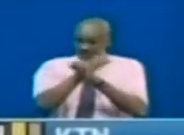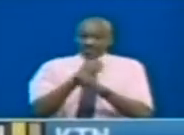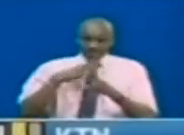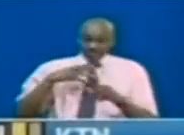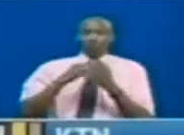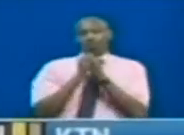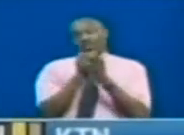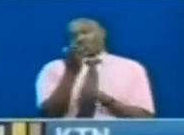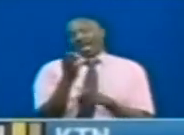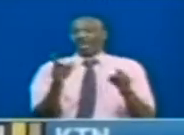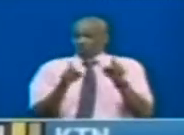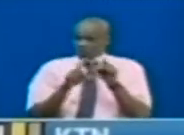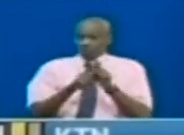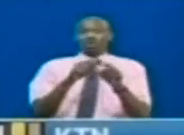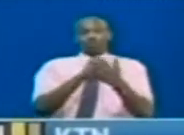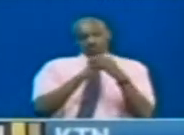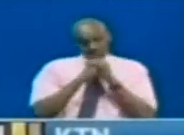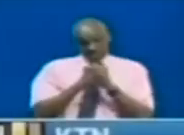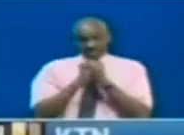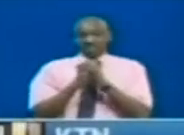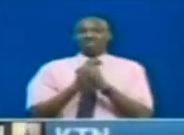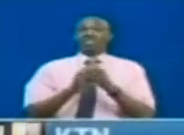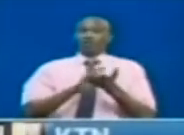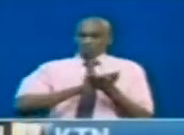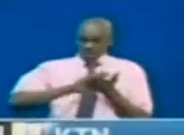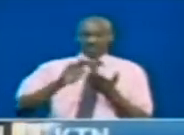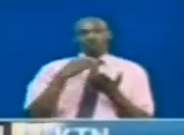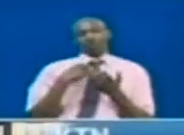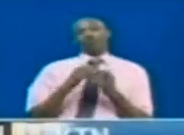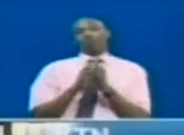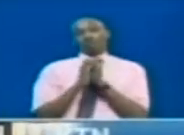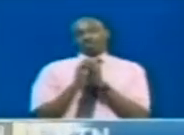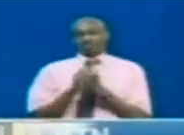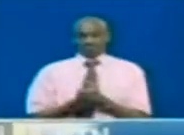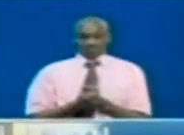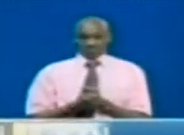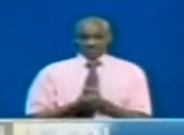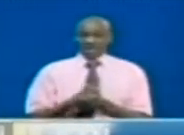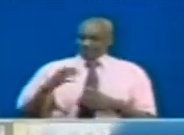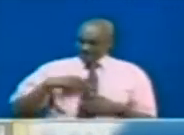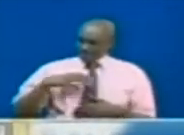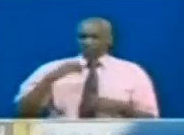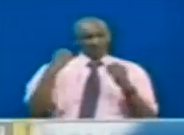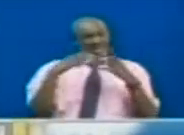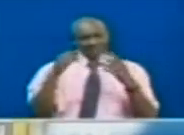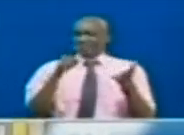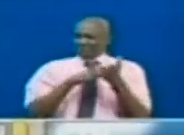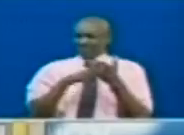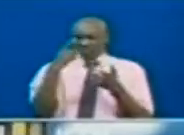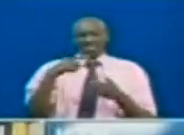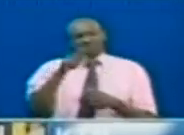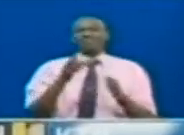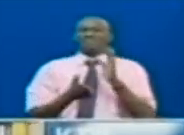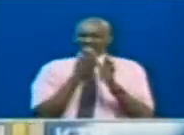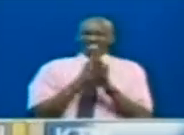worshippers and also to protect the sanctity of worship. The media and the public alike have been under criticism for being too quick